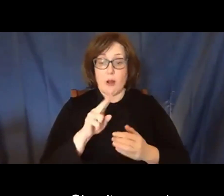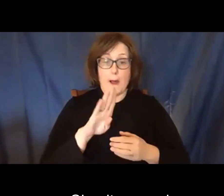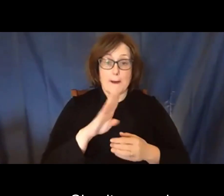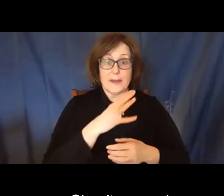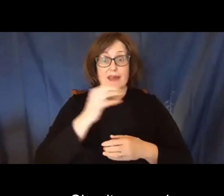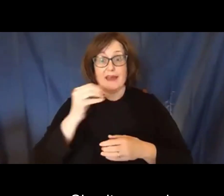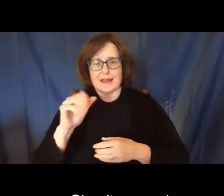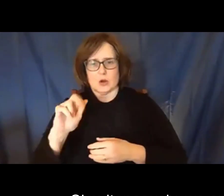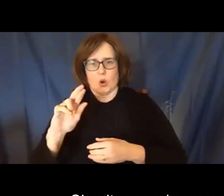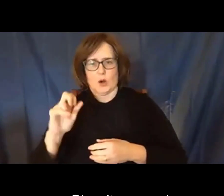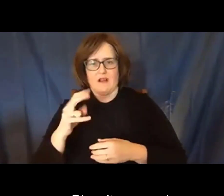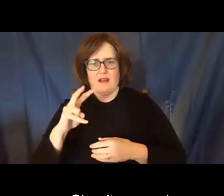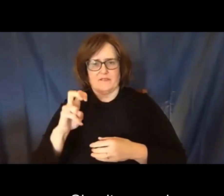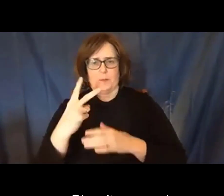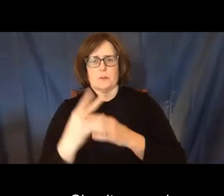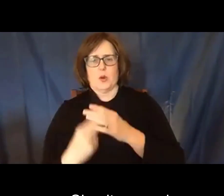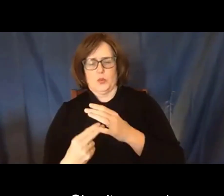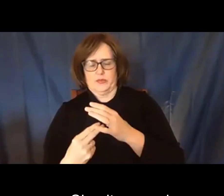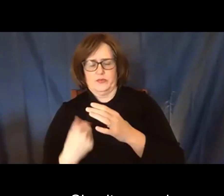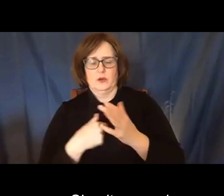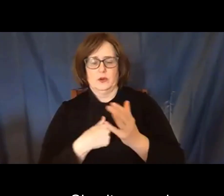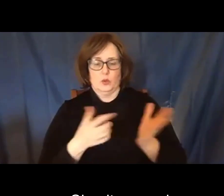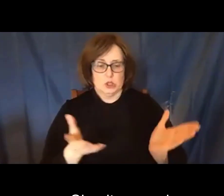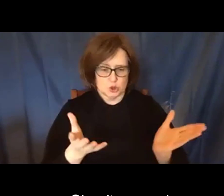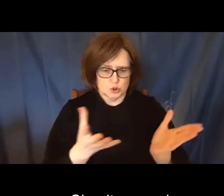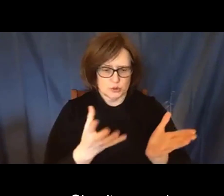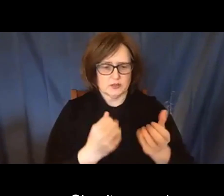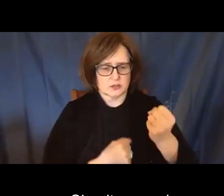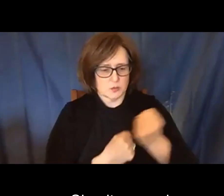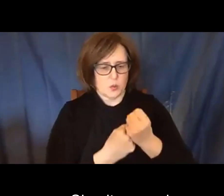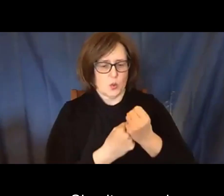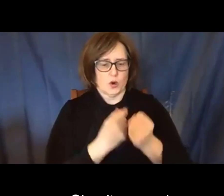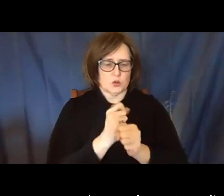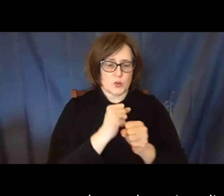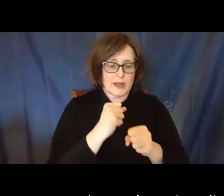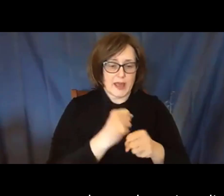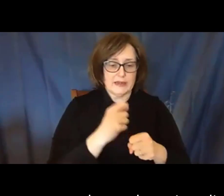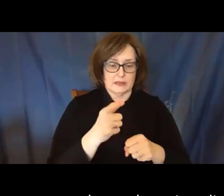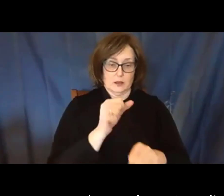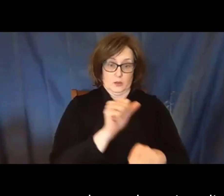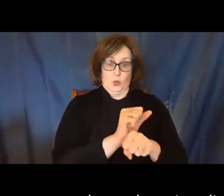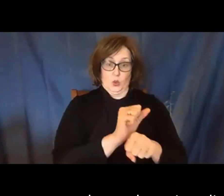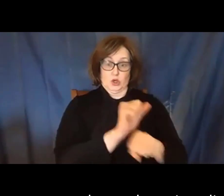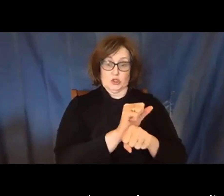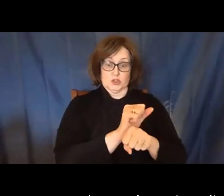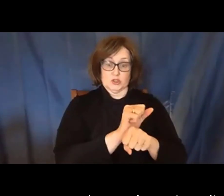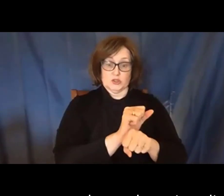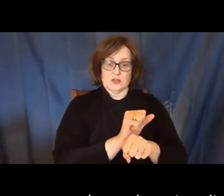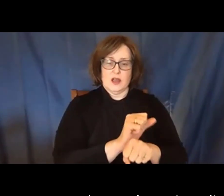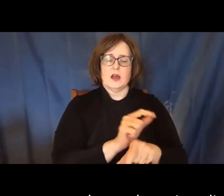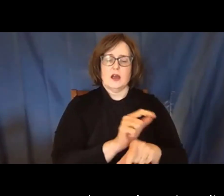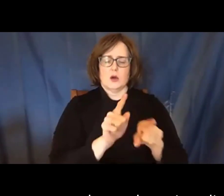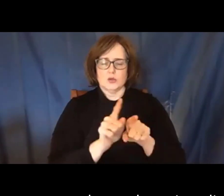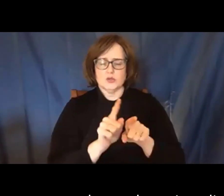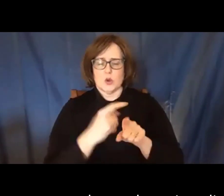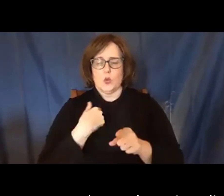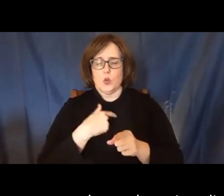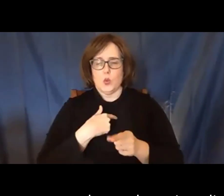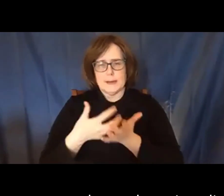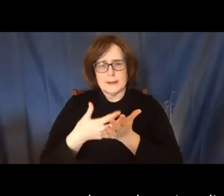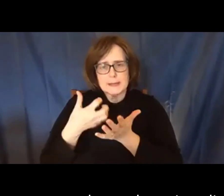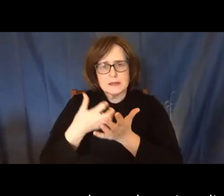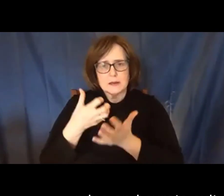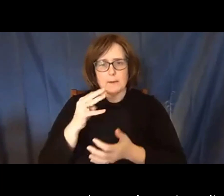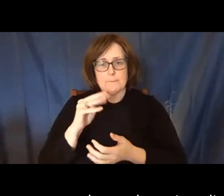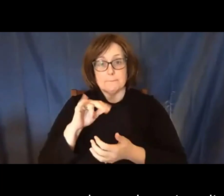Simultaneously, we encourage and support the creation of new work, and we mine and curate cultural artifacts that may